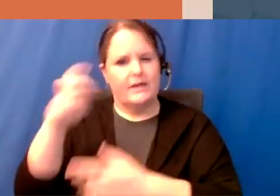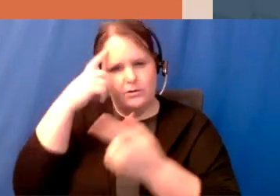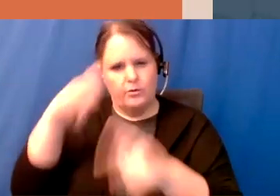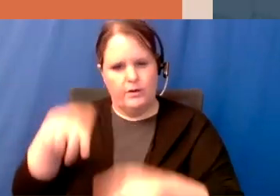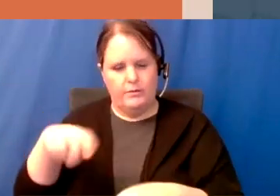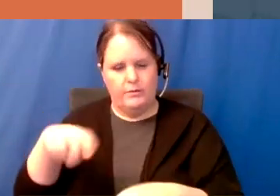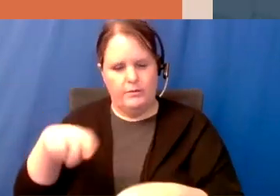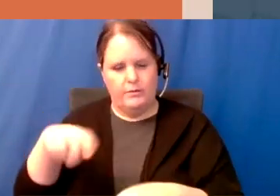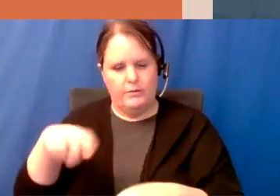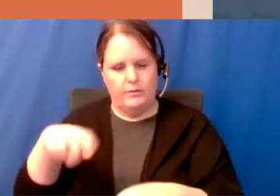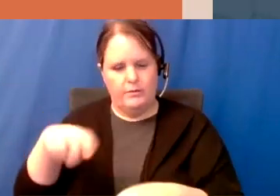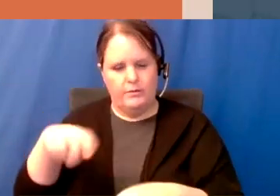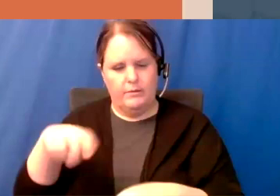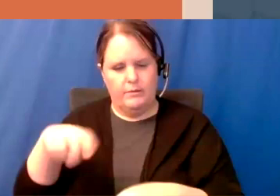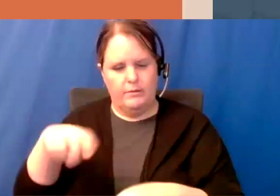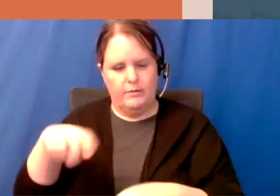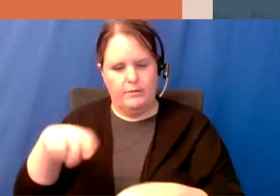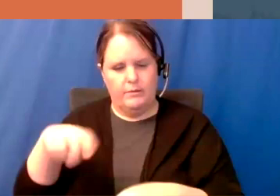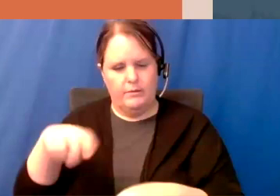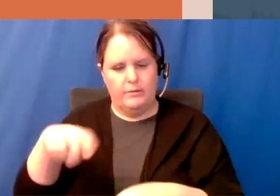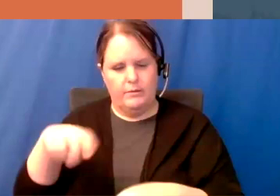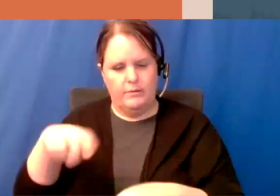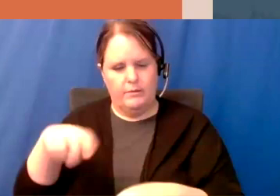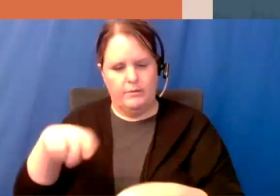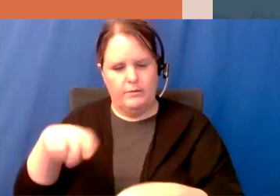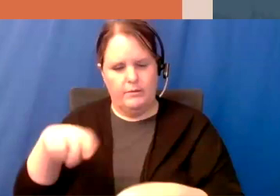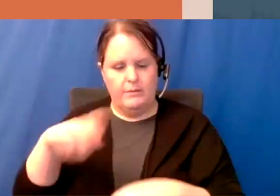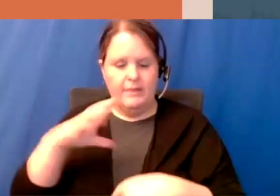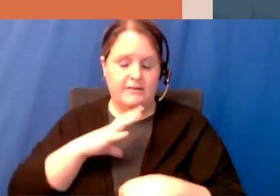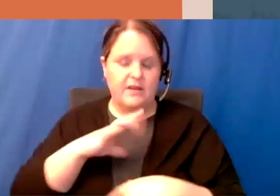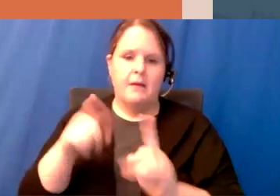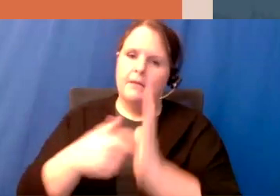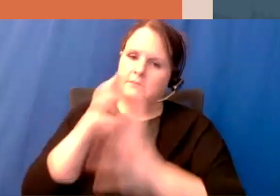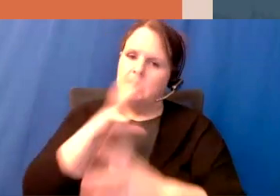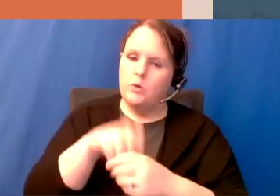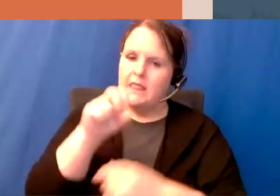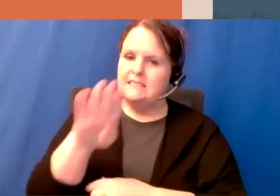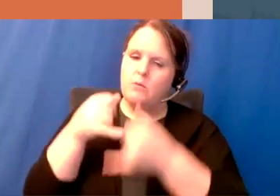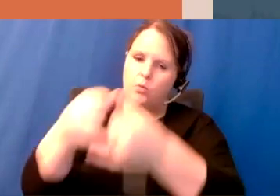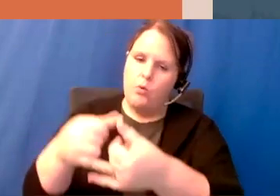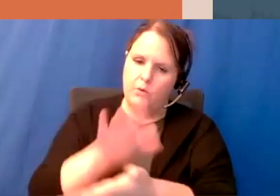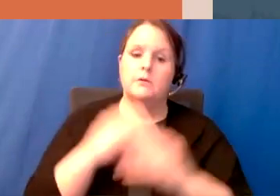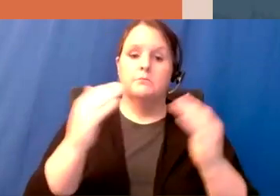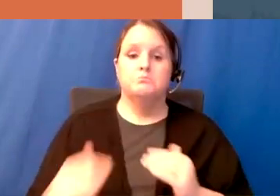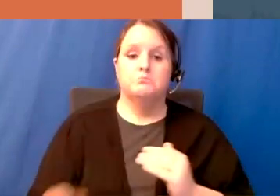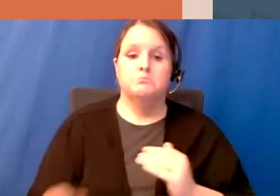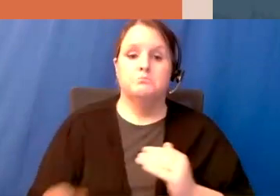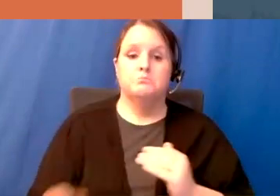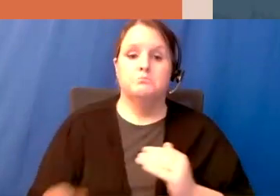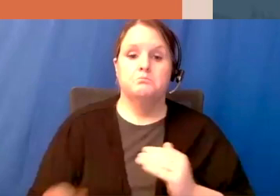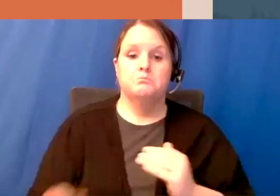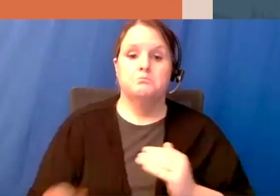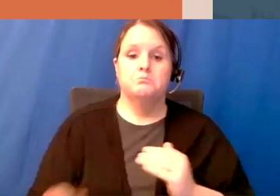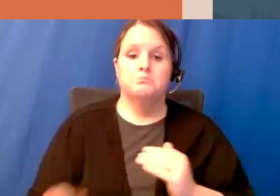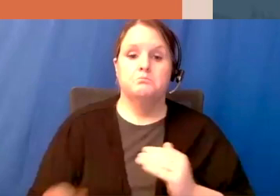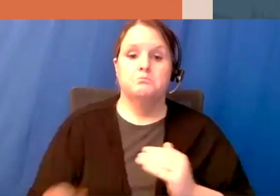subaward. If an organization suspects that a conflict of interest may exist under a federal award, the organization should